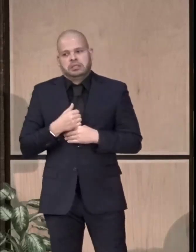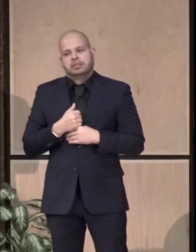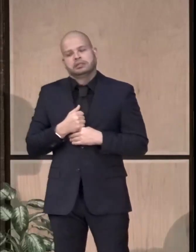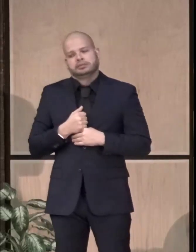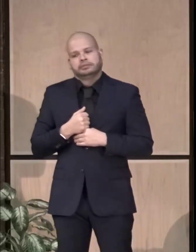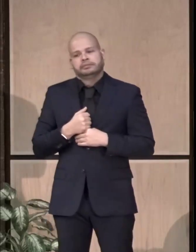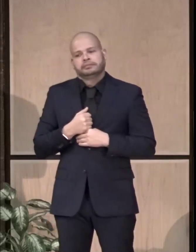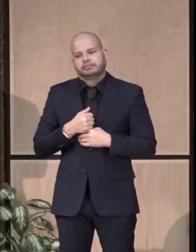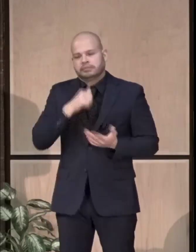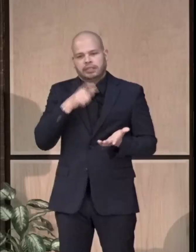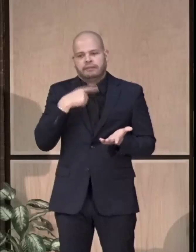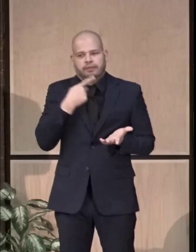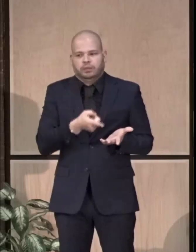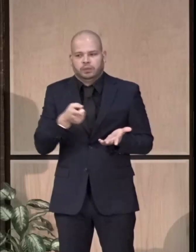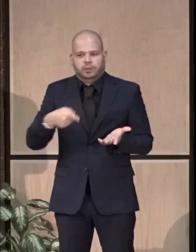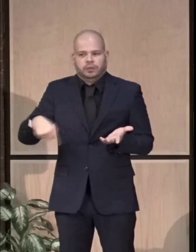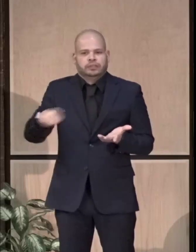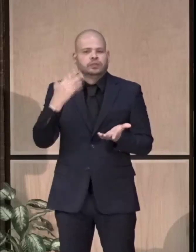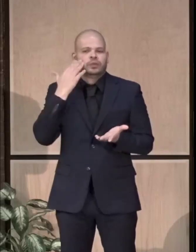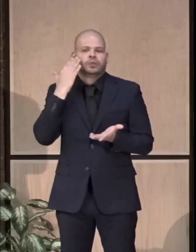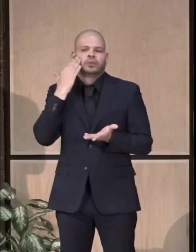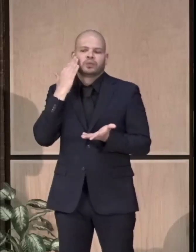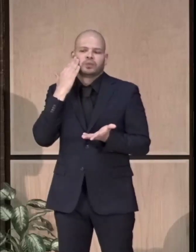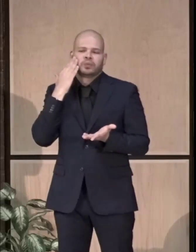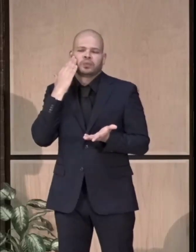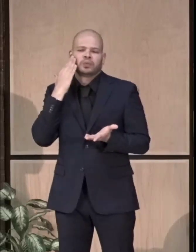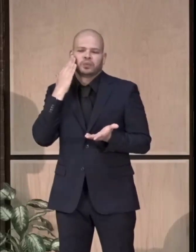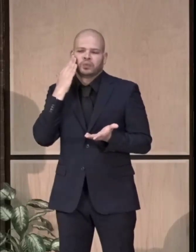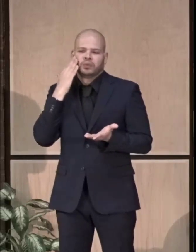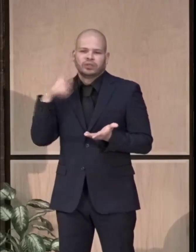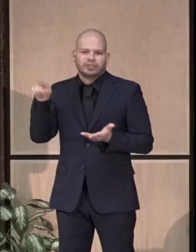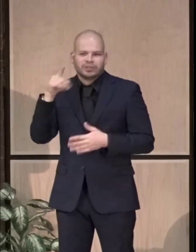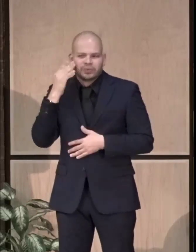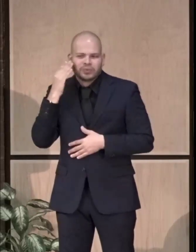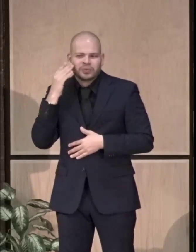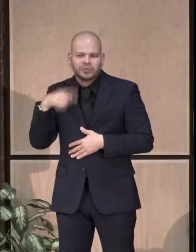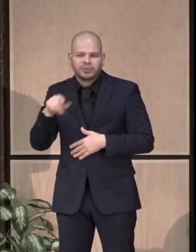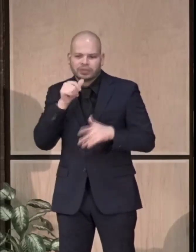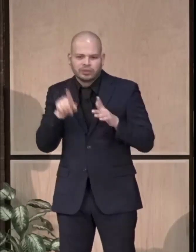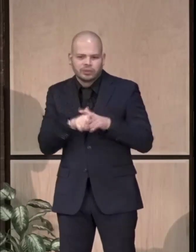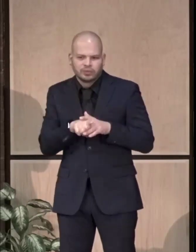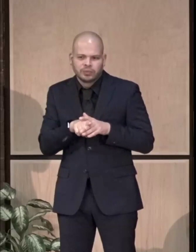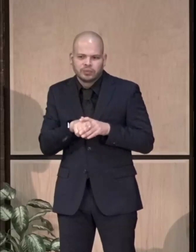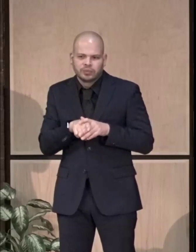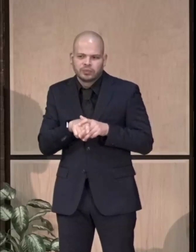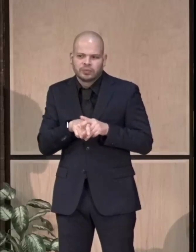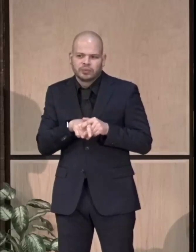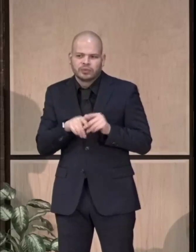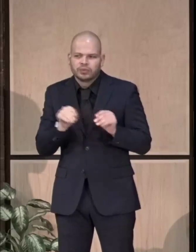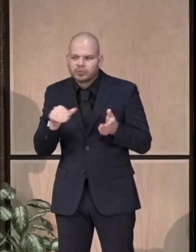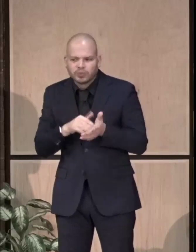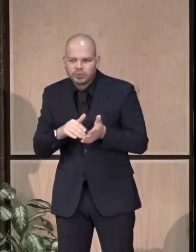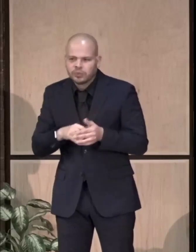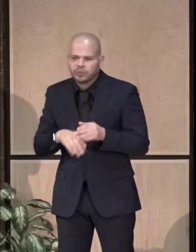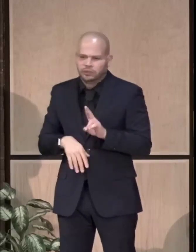that if you don't show up to the battle assemblies, and it's in regards to the reason we kind